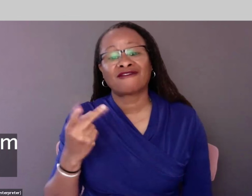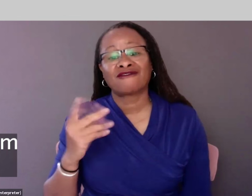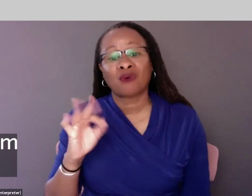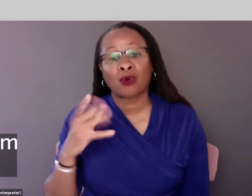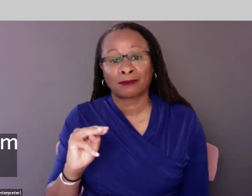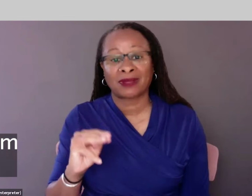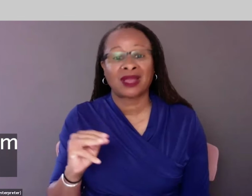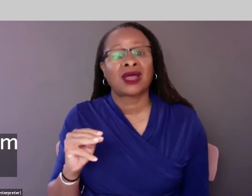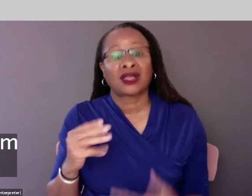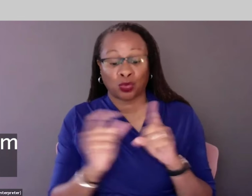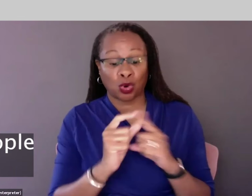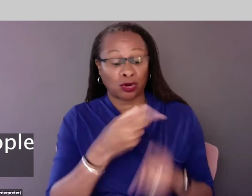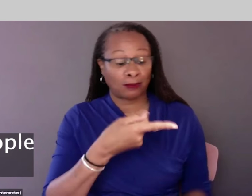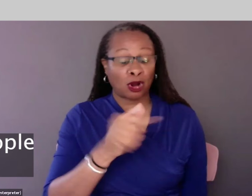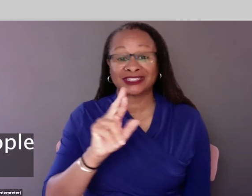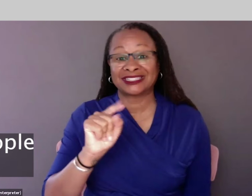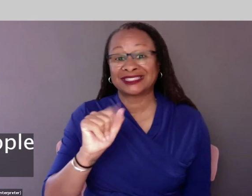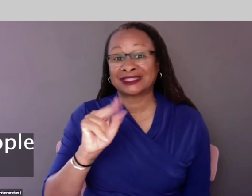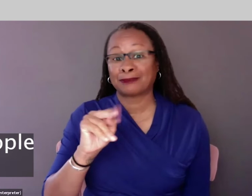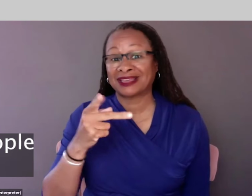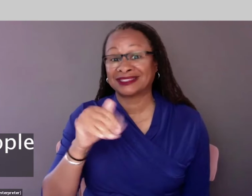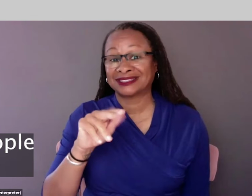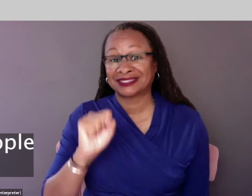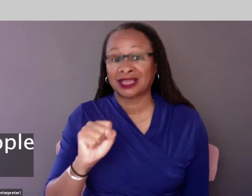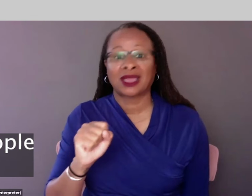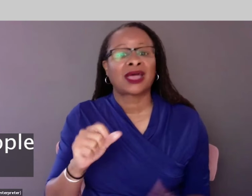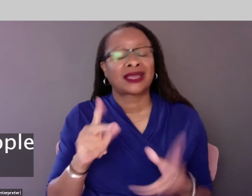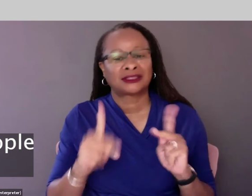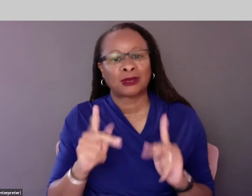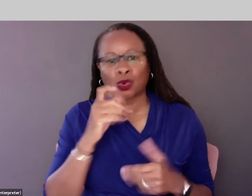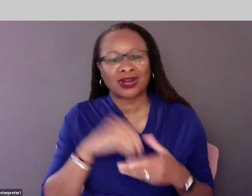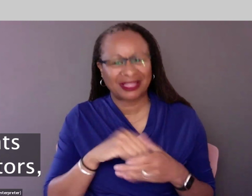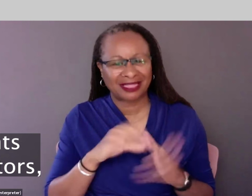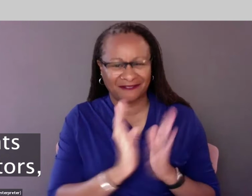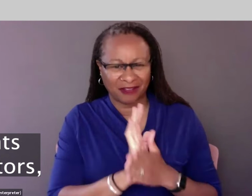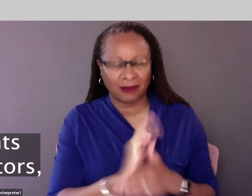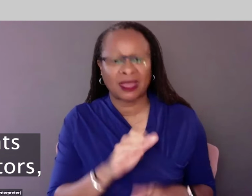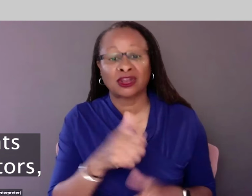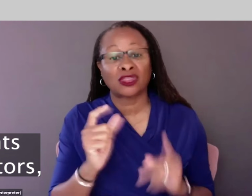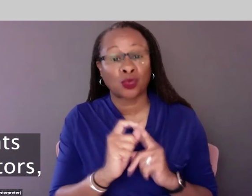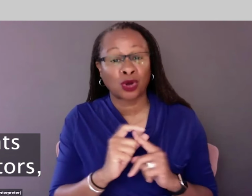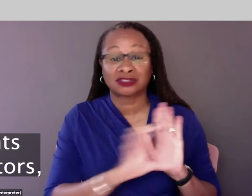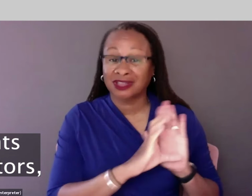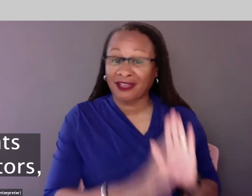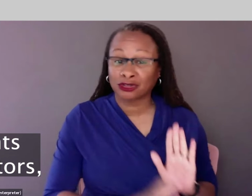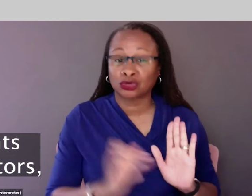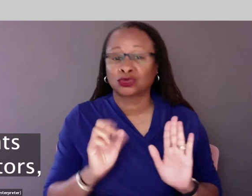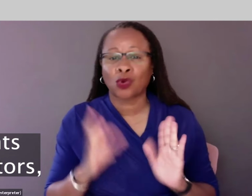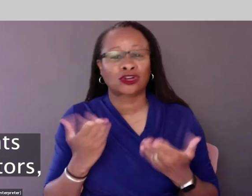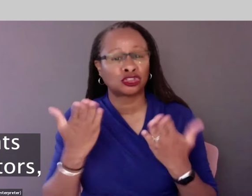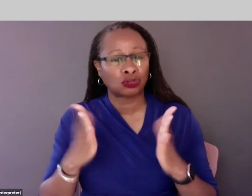just a note about the term participants, it's often used to refer to people presented in your film. Another word for participants could be